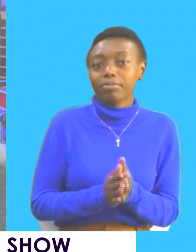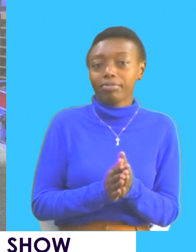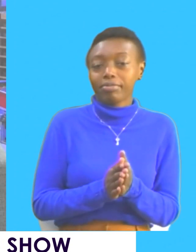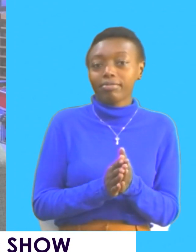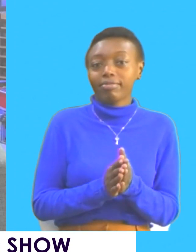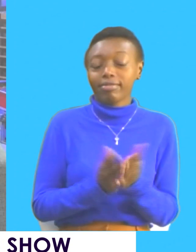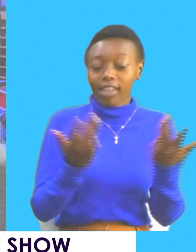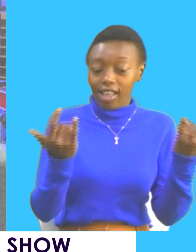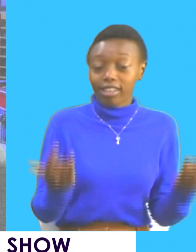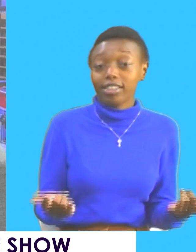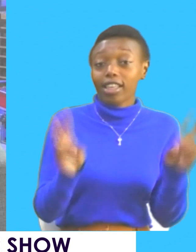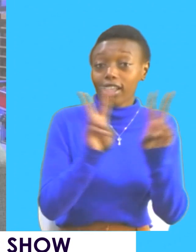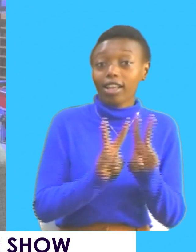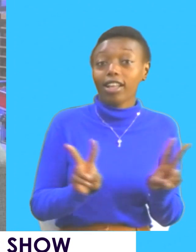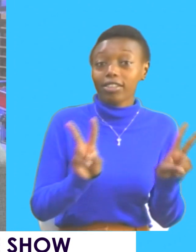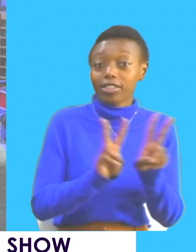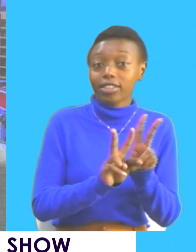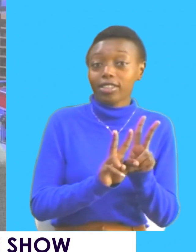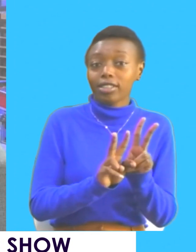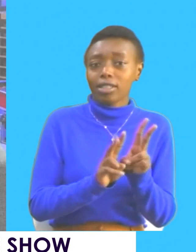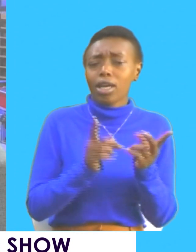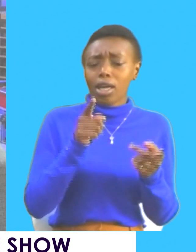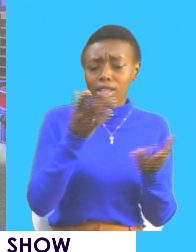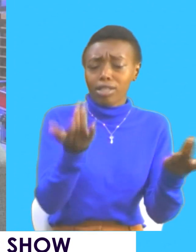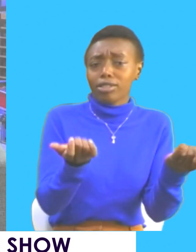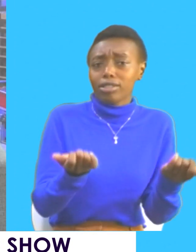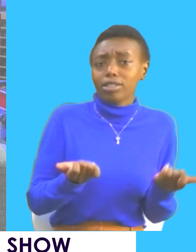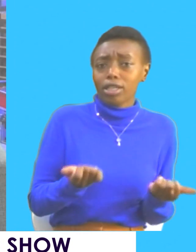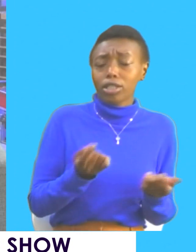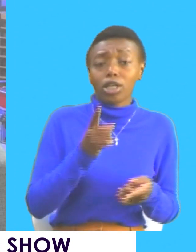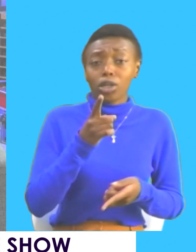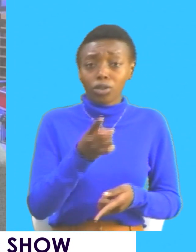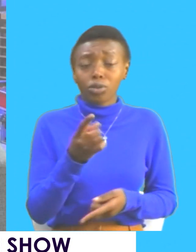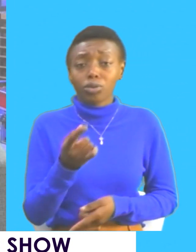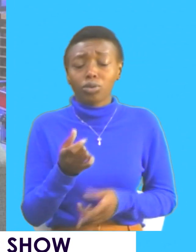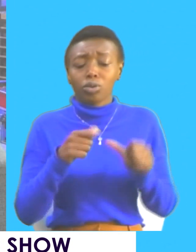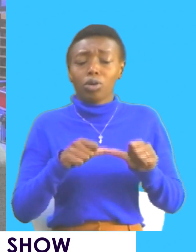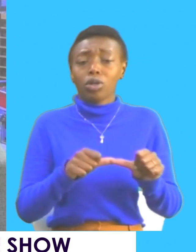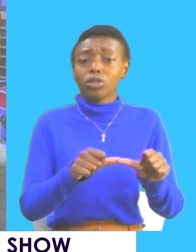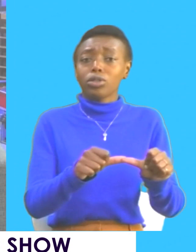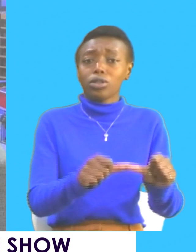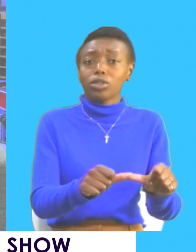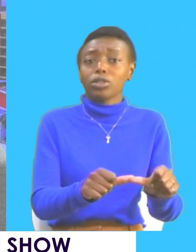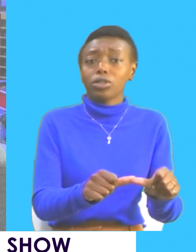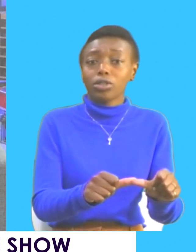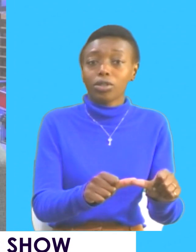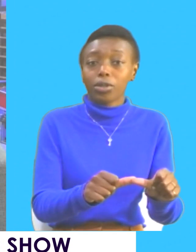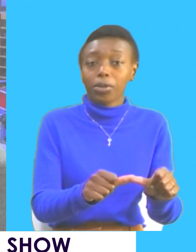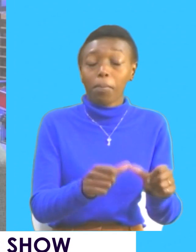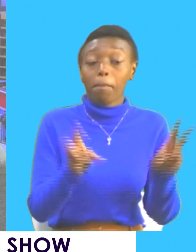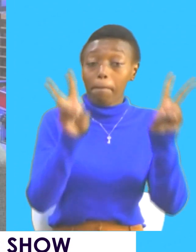Staying relevant. There is a need for you to continue being